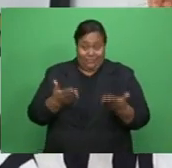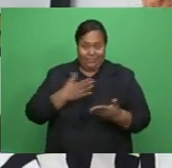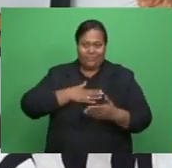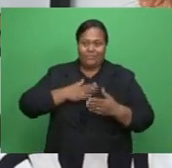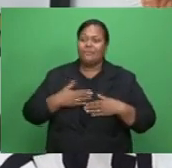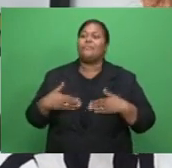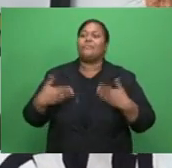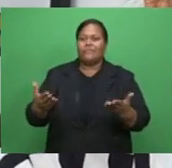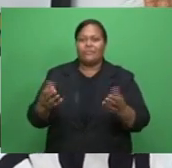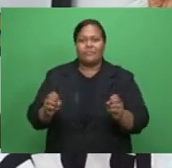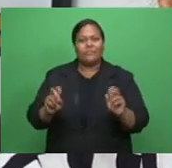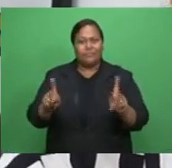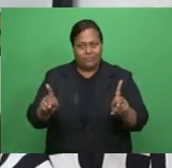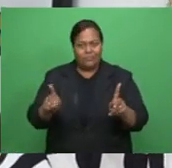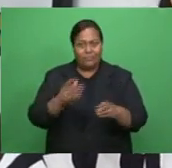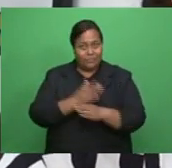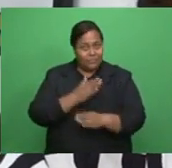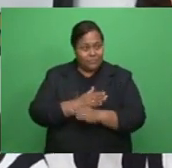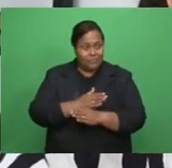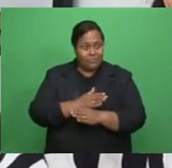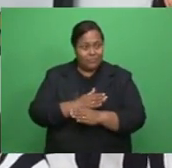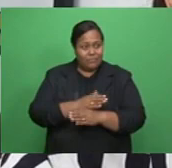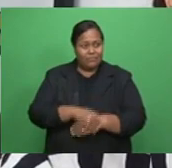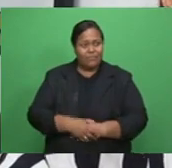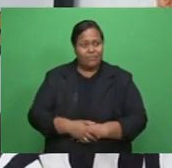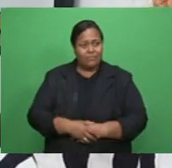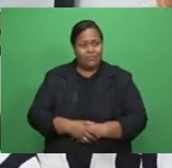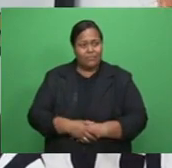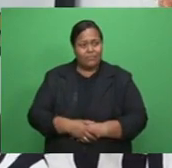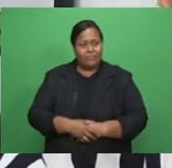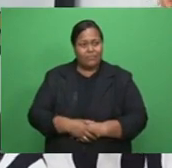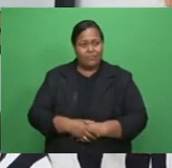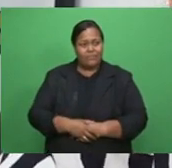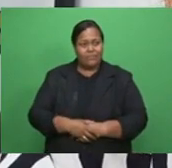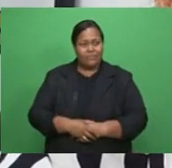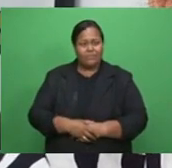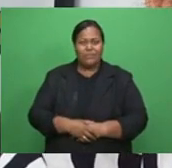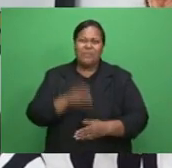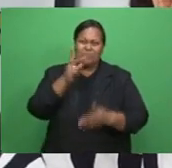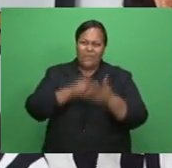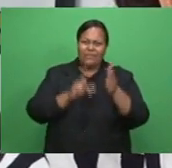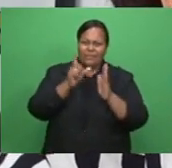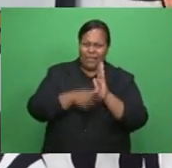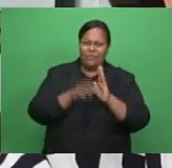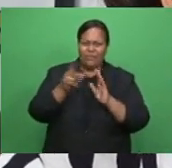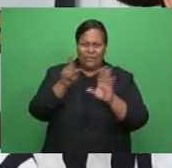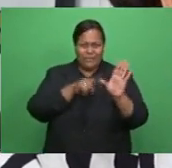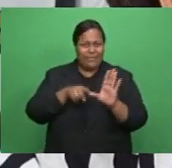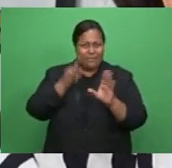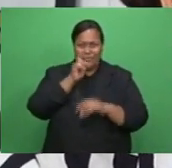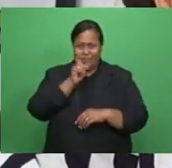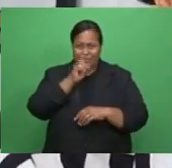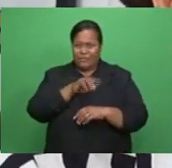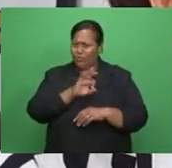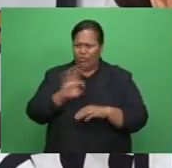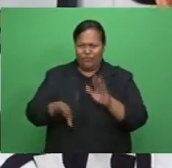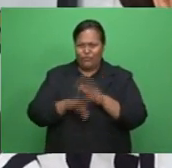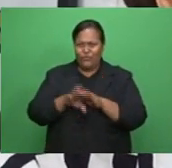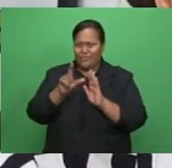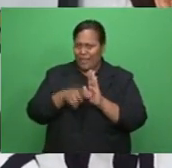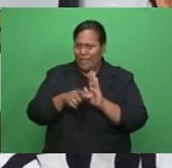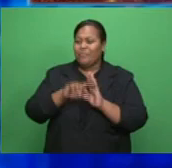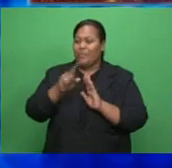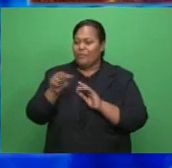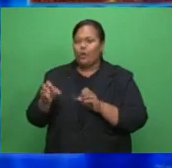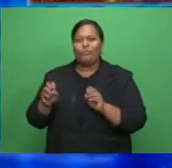a job opportunity, not just full-time, and also part-time for the young people, and have an opportunity to train as